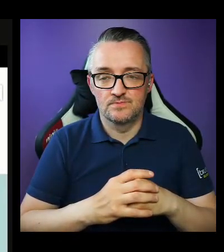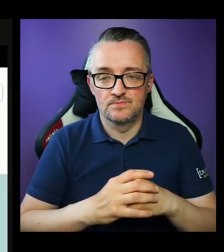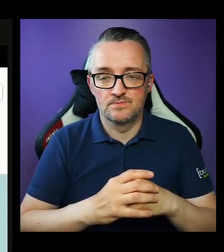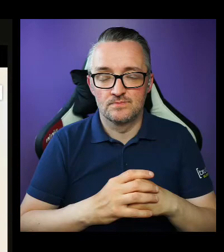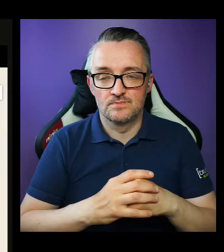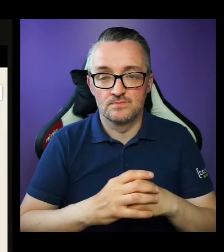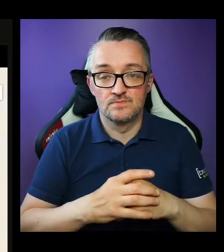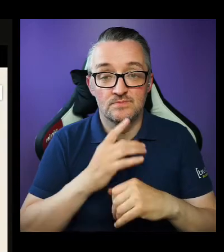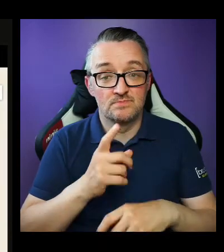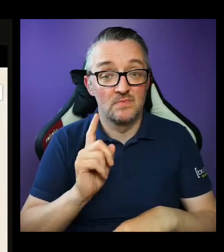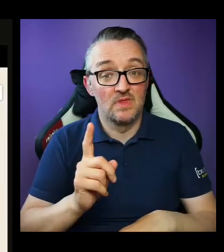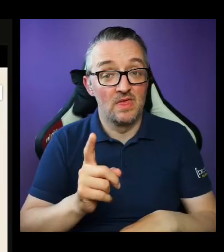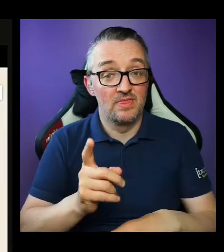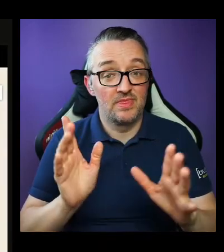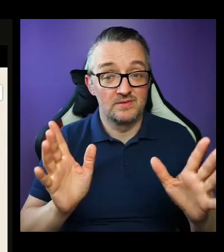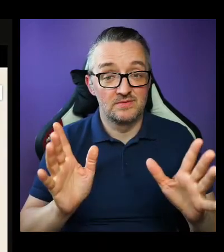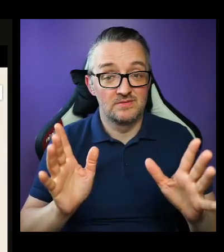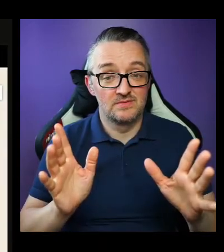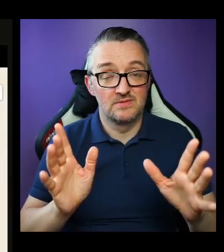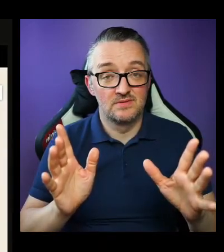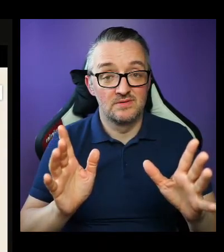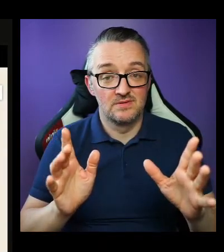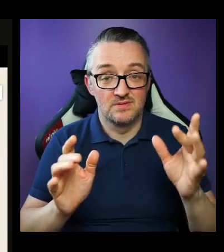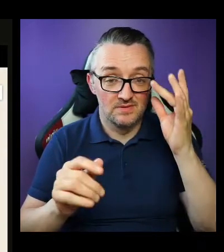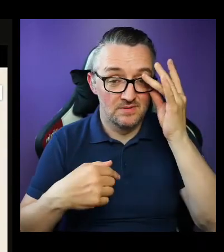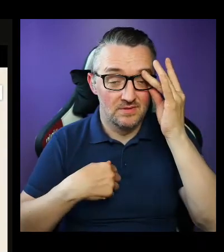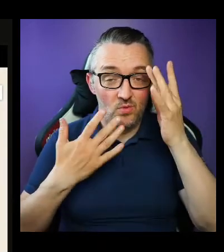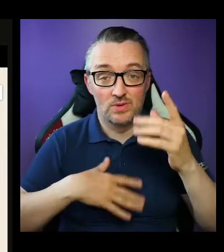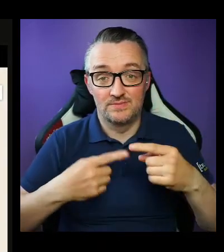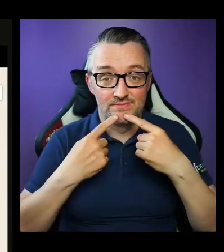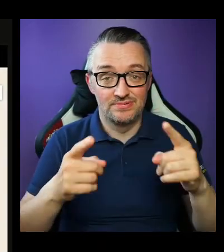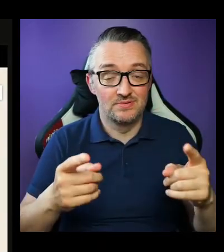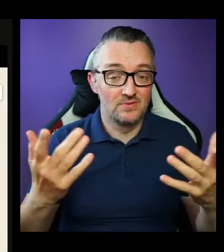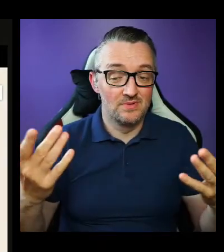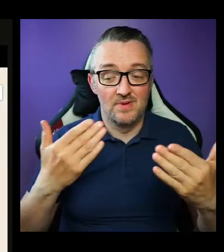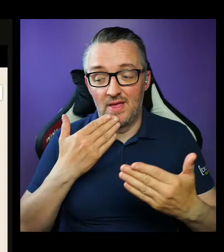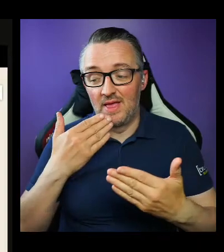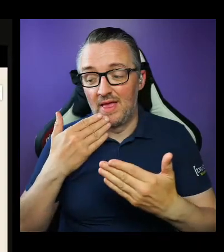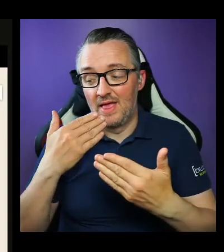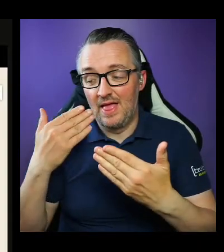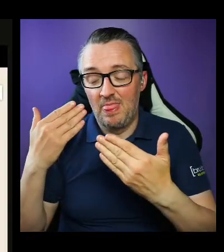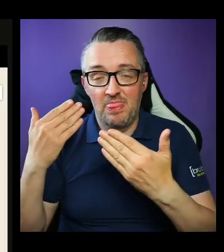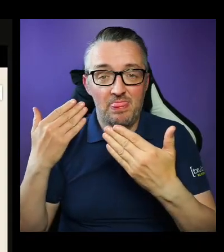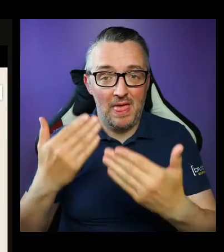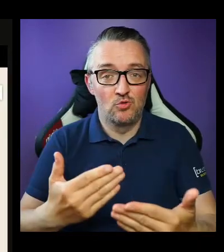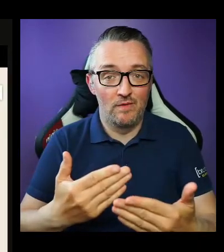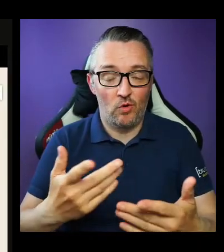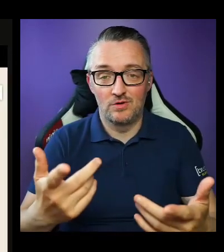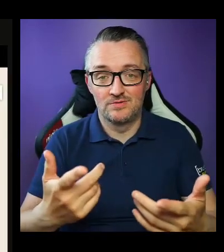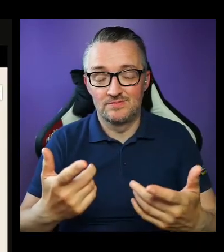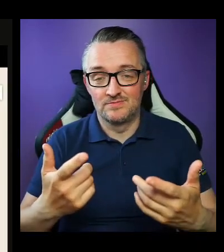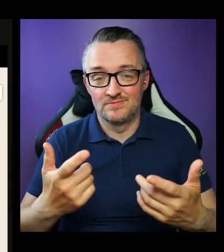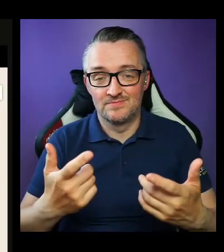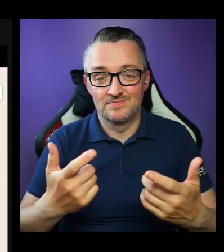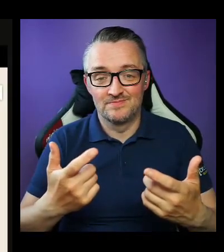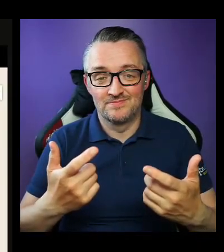And with that being said, I just want to say a huge thank you for sticking